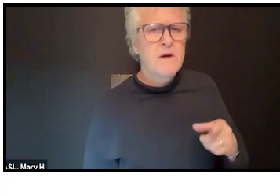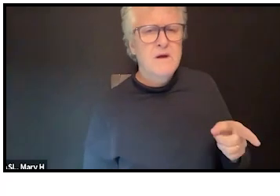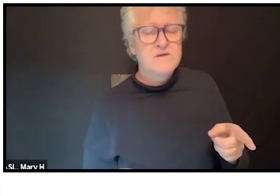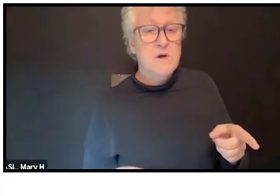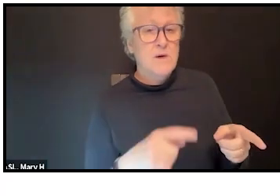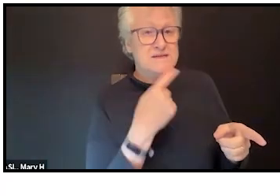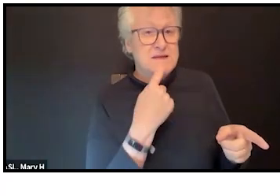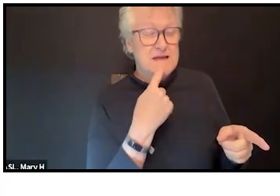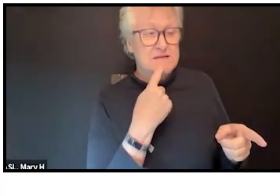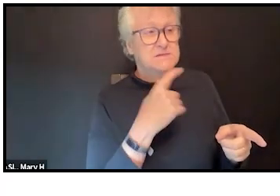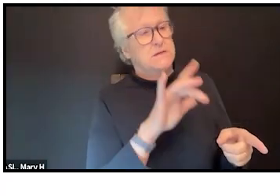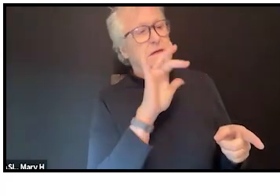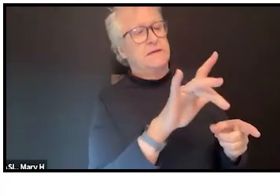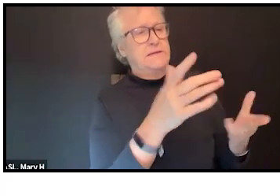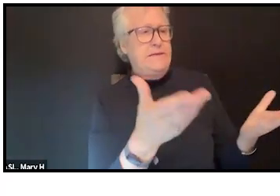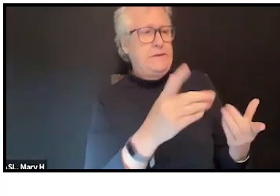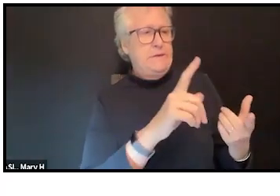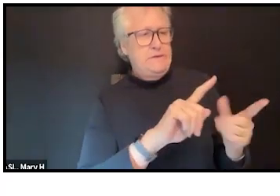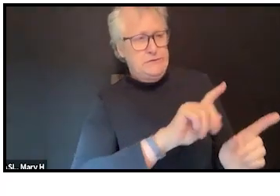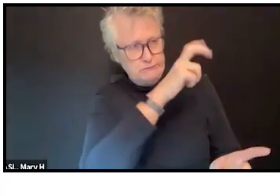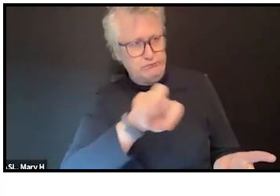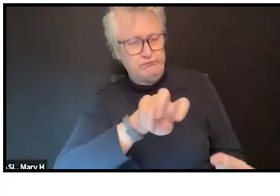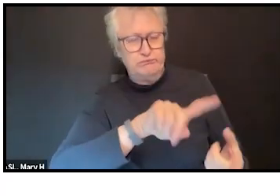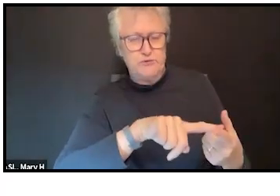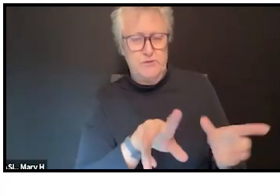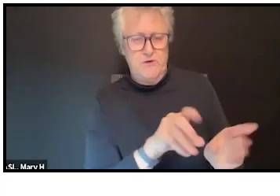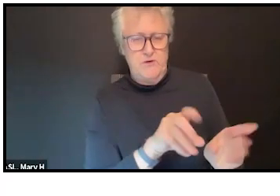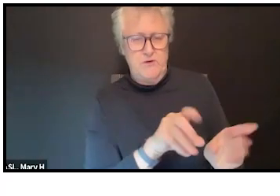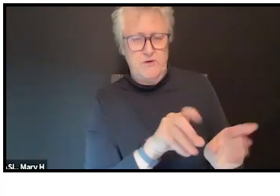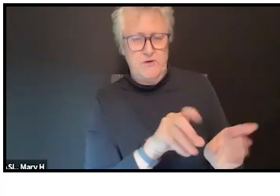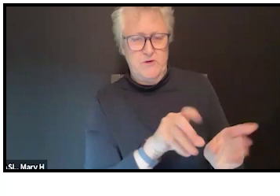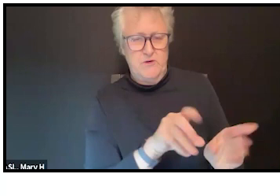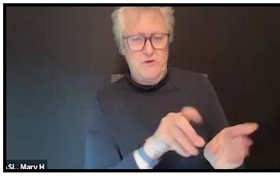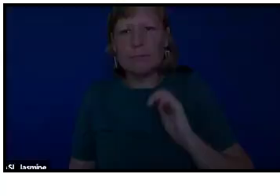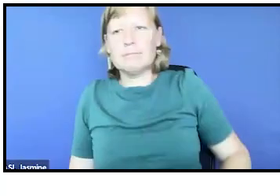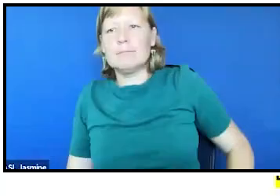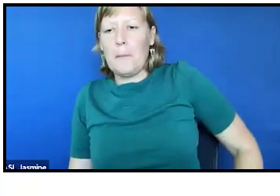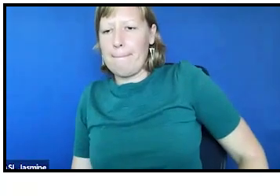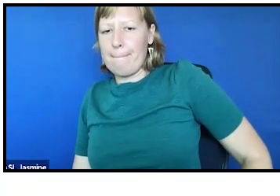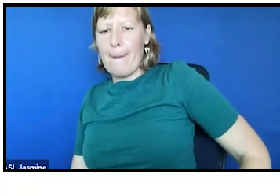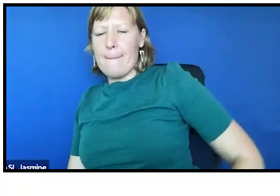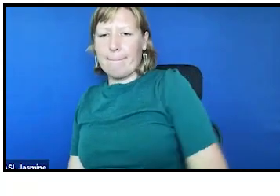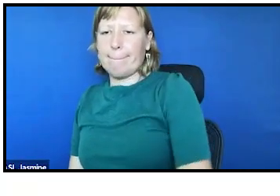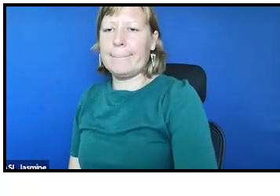here to go to the conference page, because as we get more information, there'll be the agenda. Right now, there's just a really